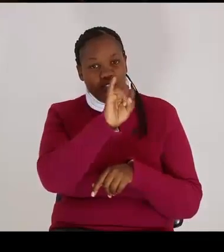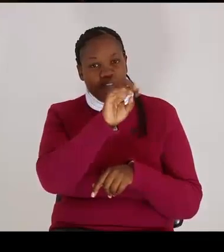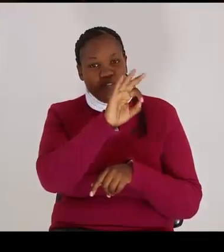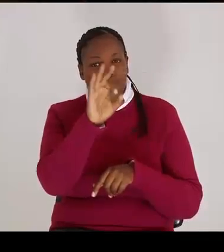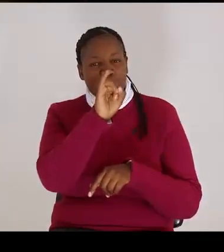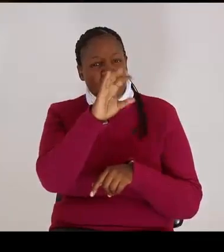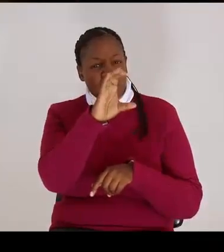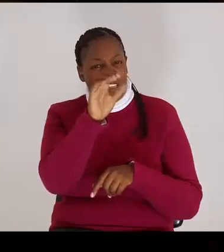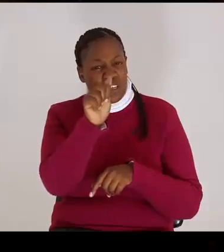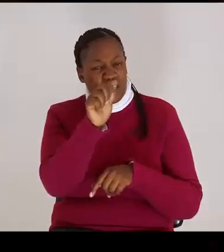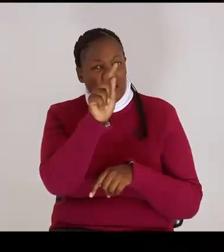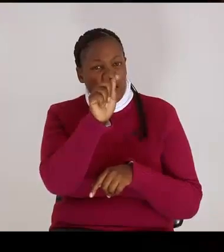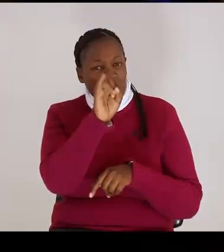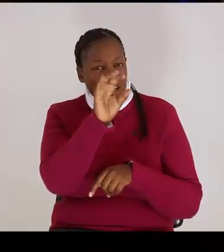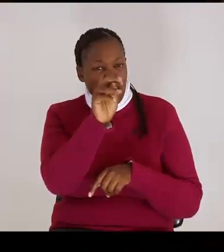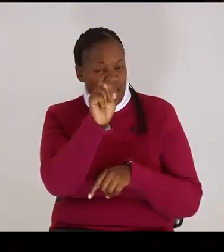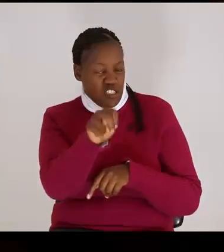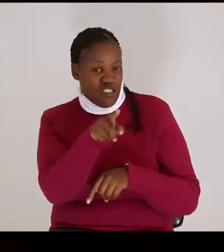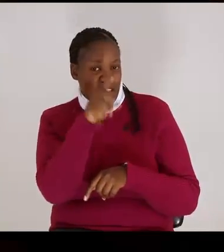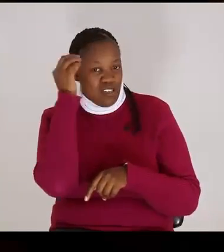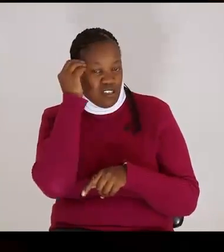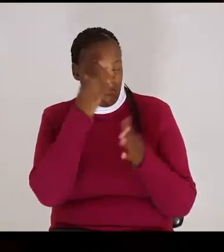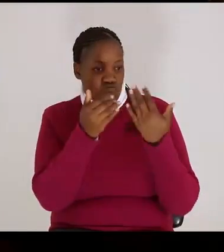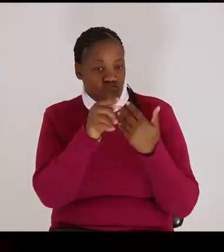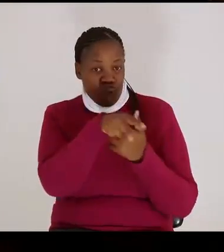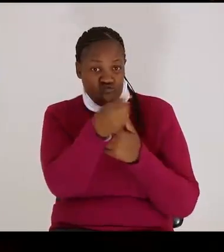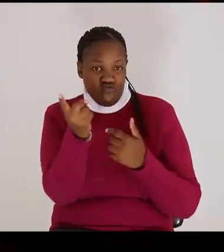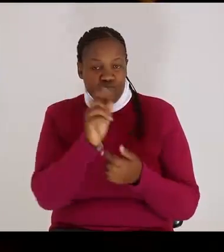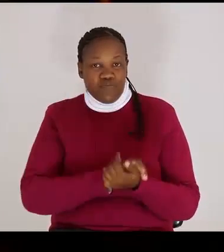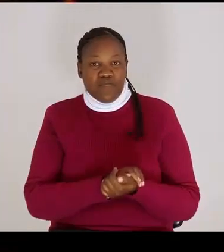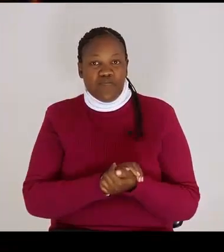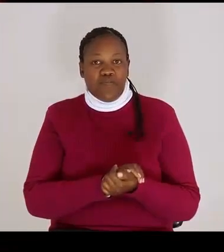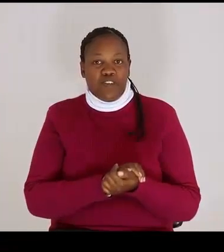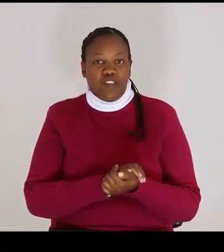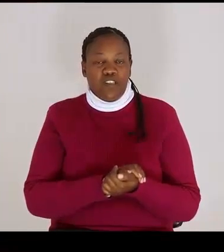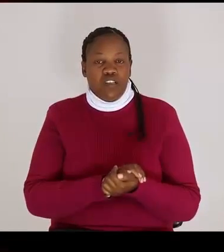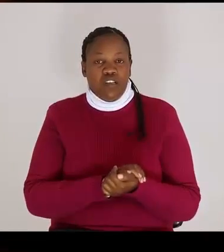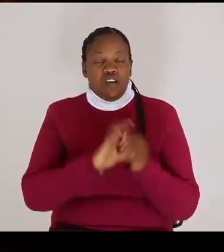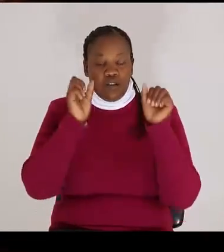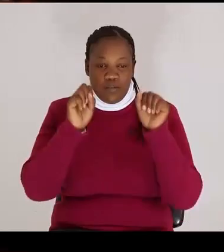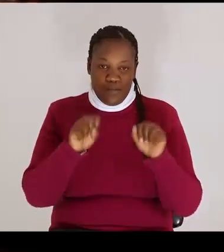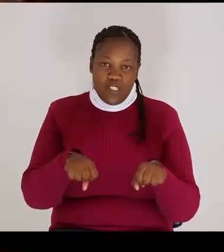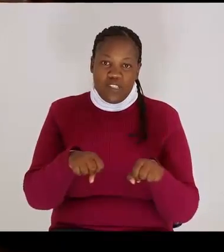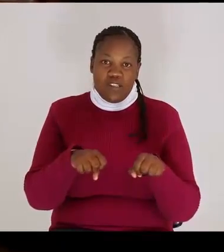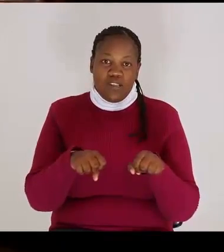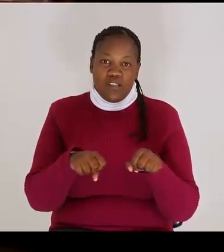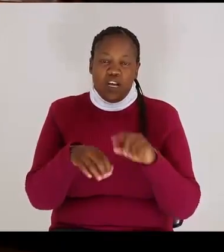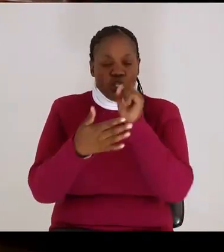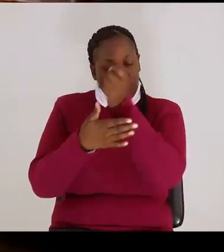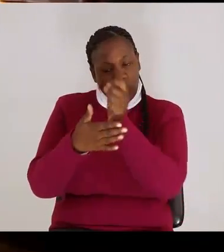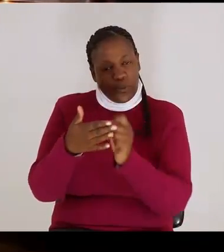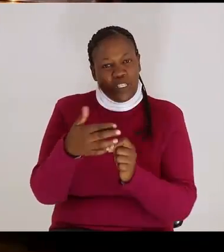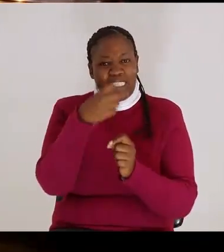I'm sure it's a scream to you anyway. So I expect you to write out